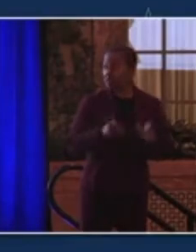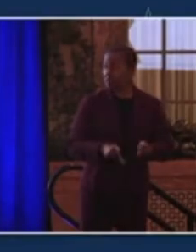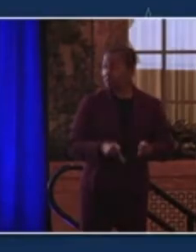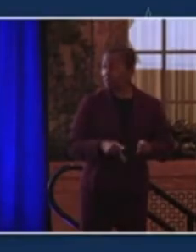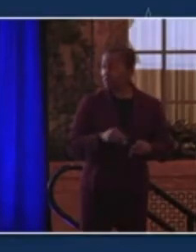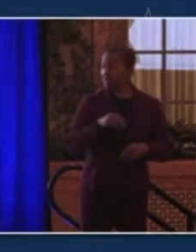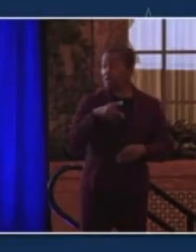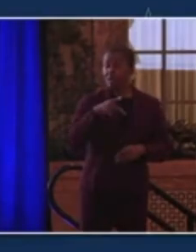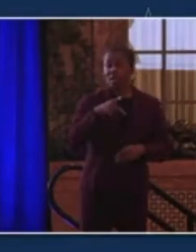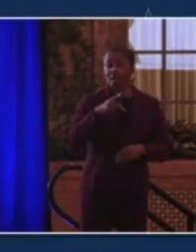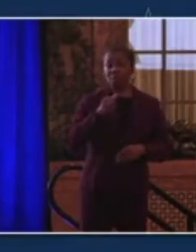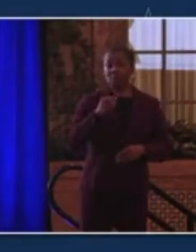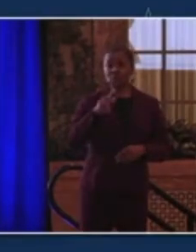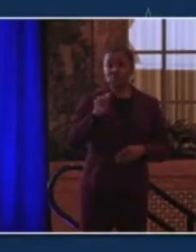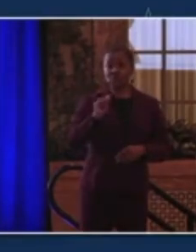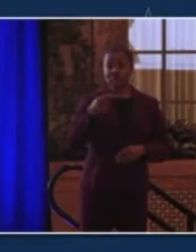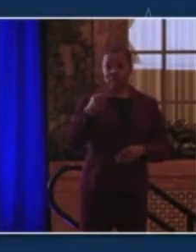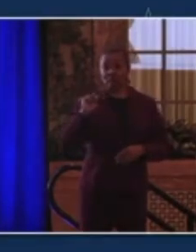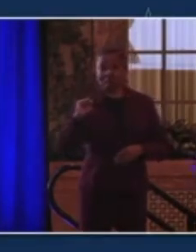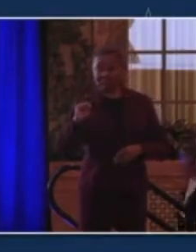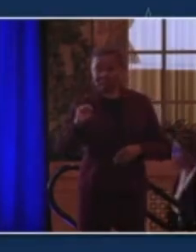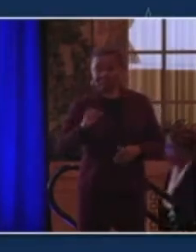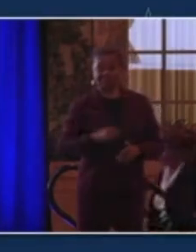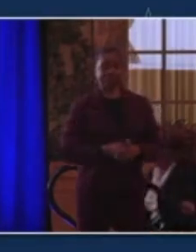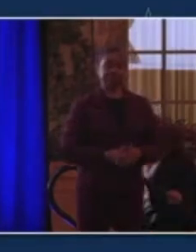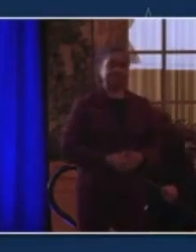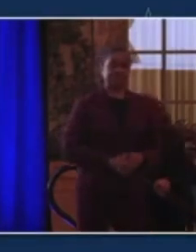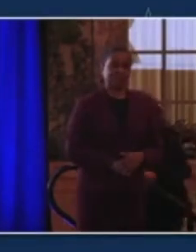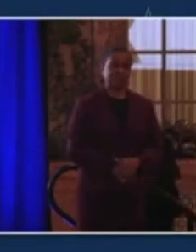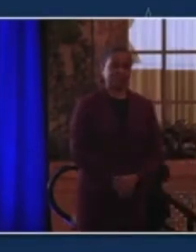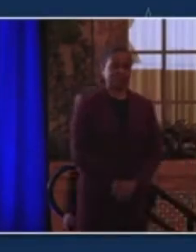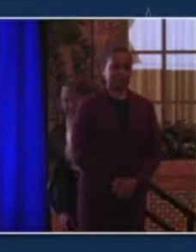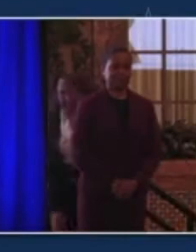Ms. Patricia Harris. Is that correct? All right, thank you.